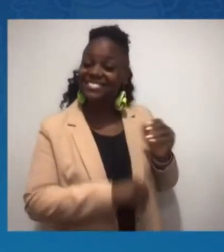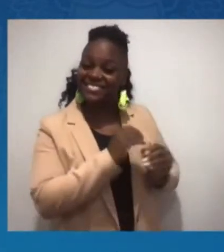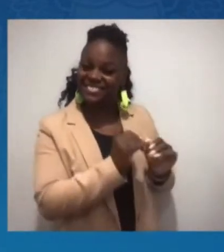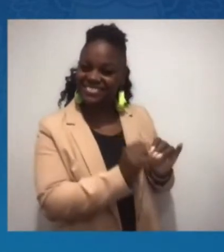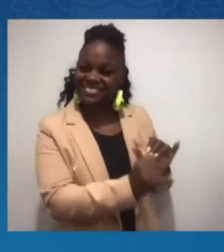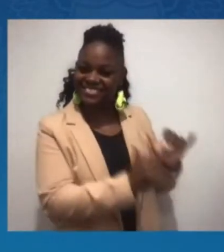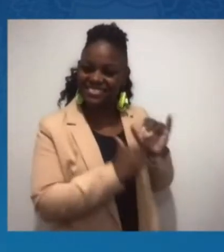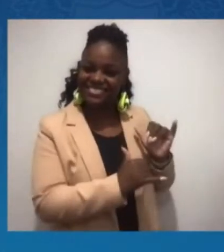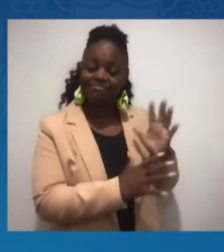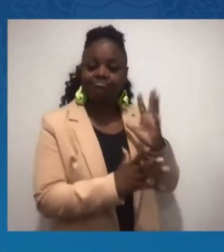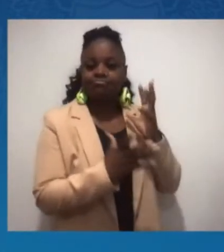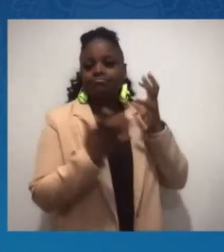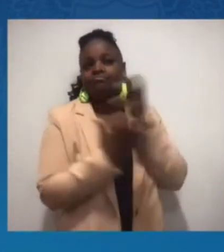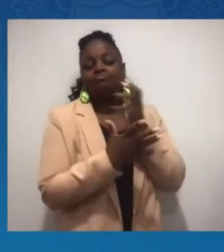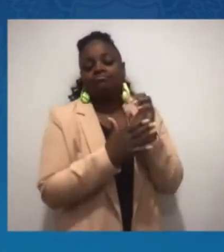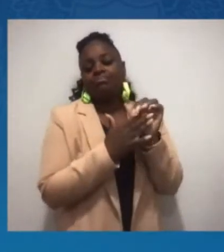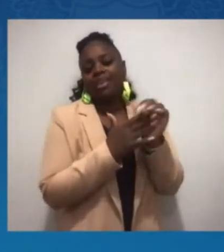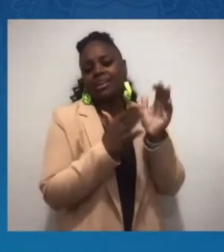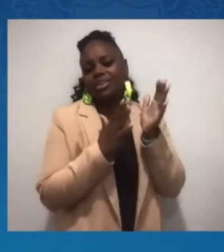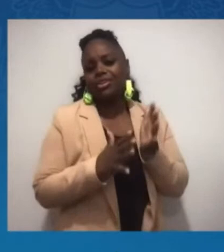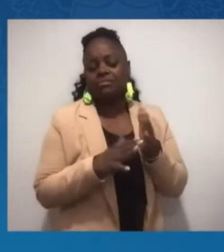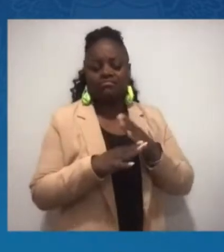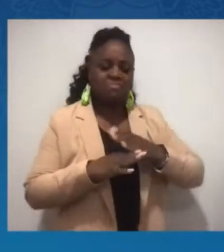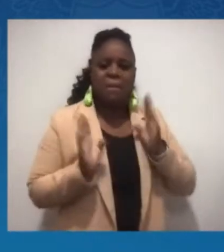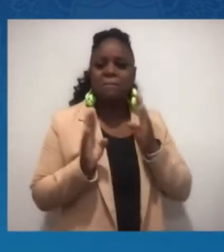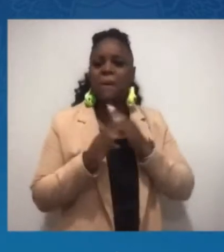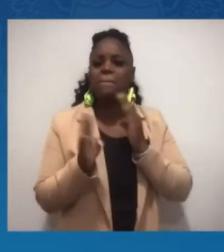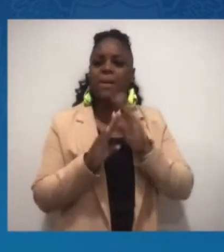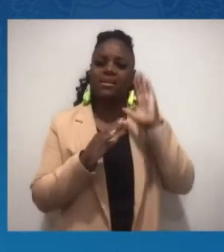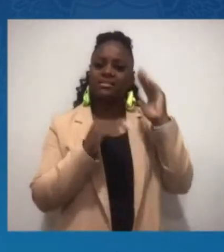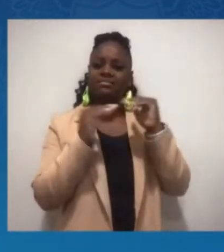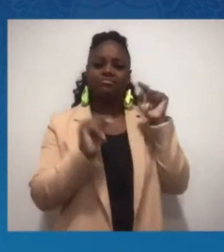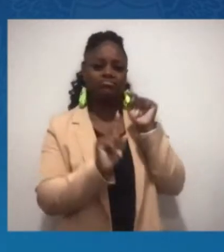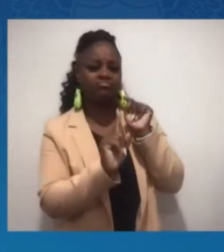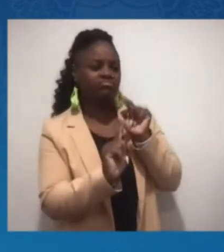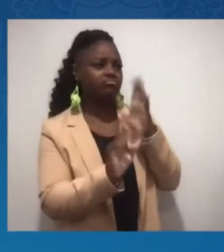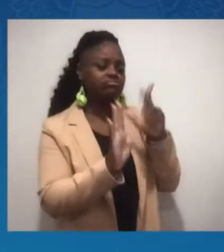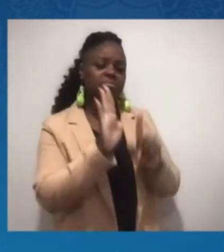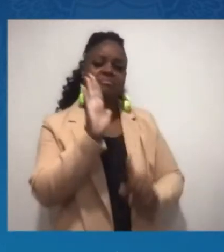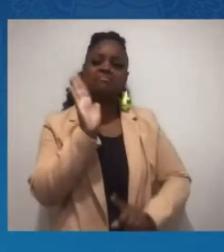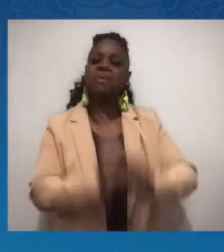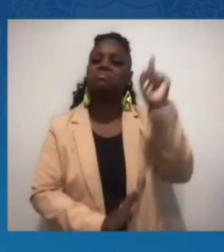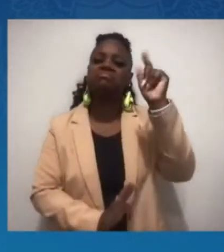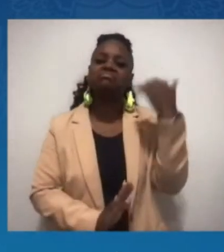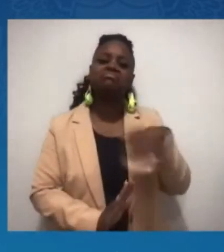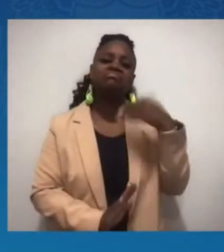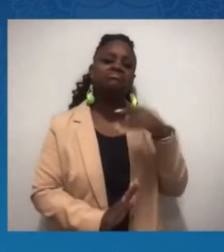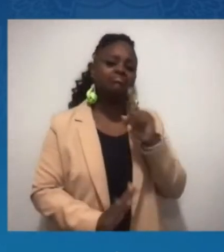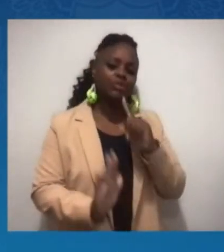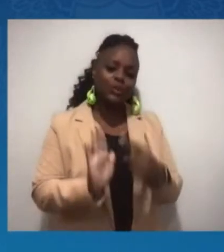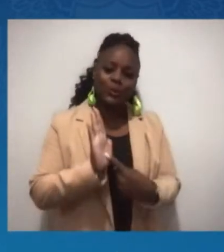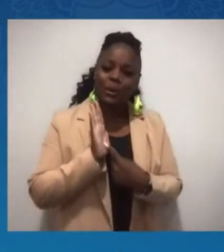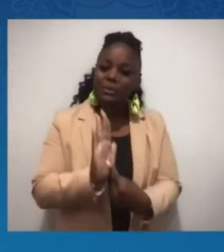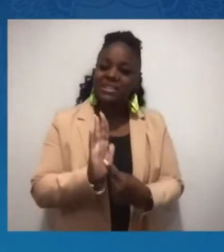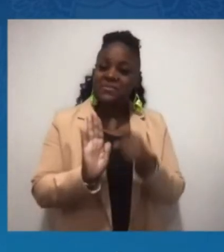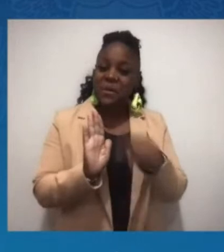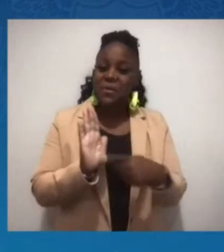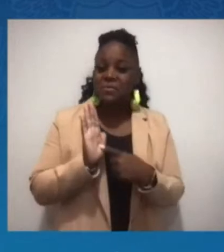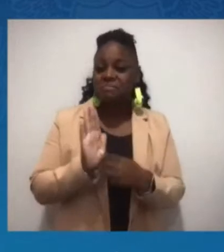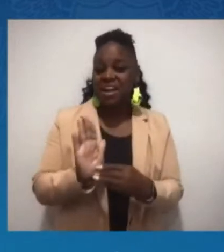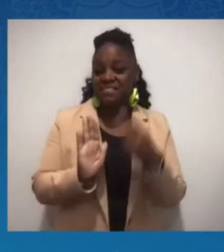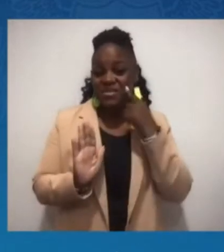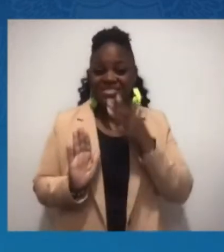paving the way for so many of us, particularly women of color. I'm now thrilled to bring on stage my co-moderator